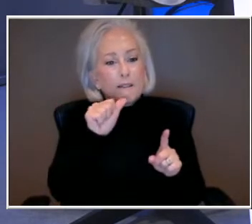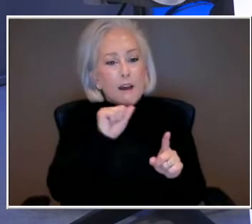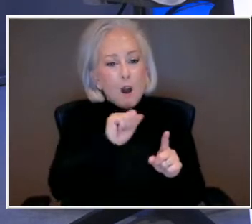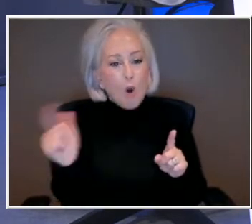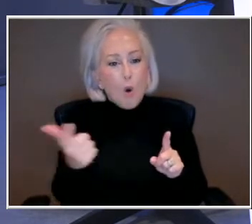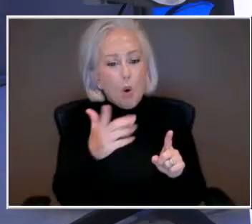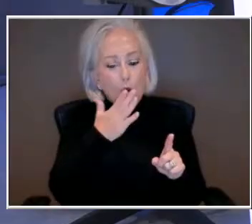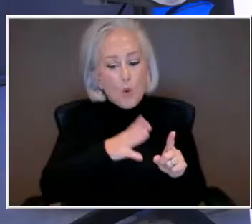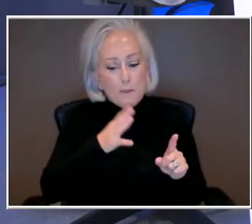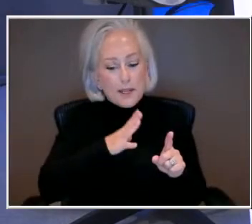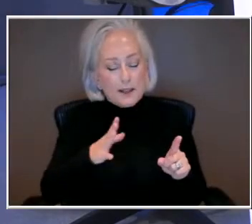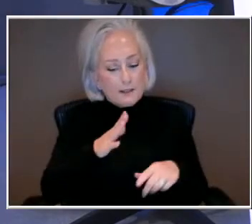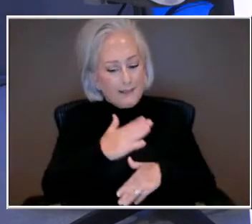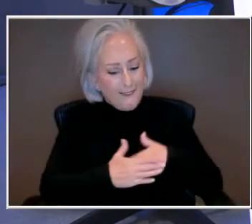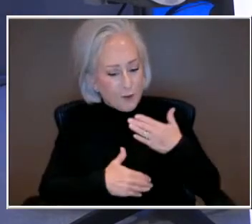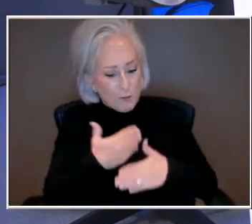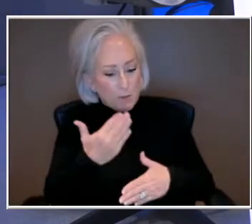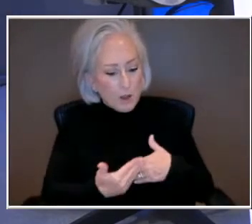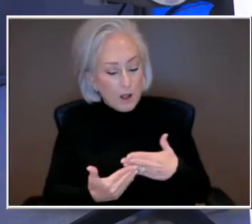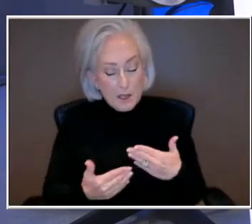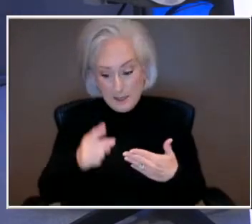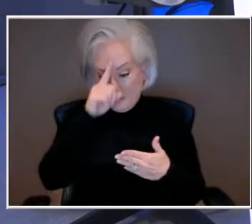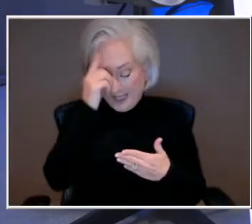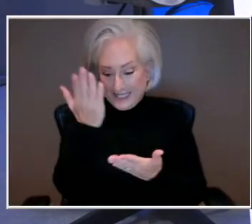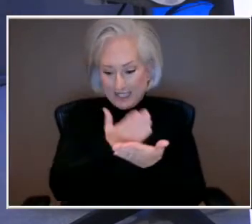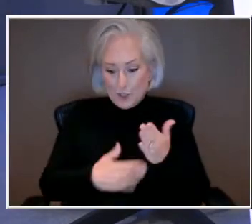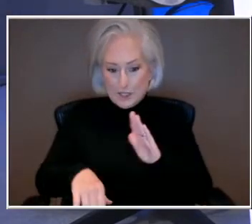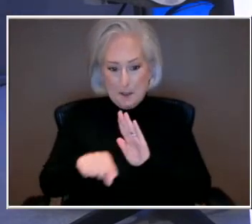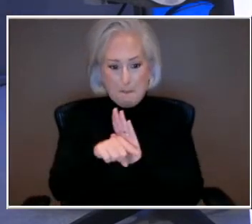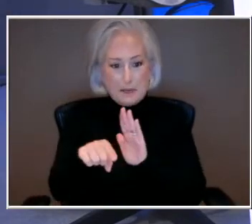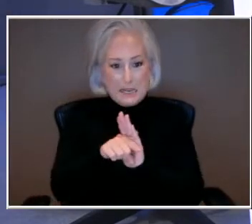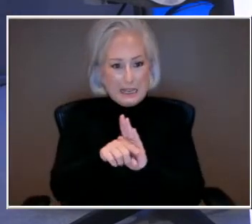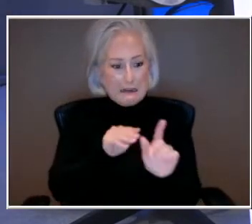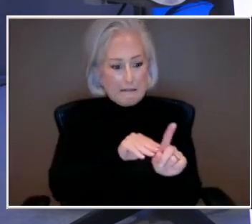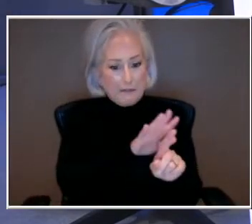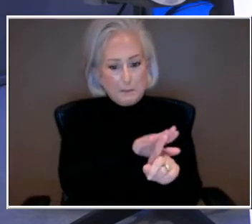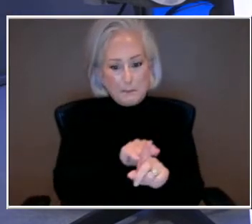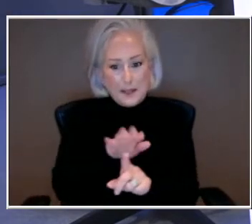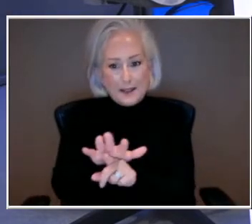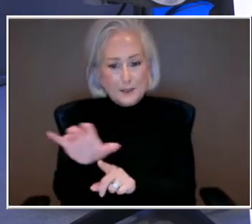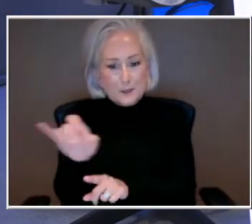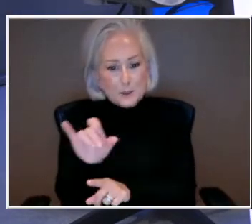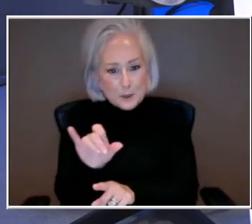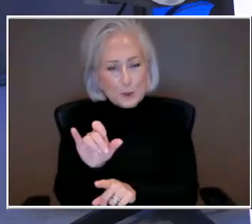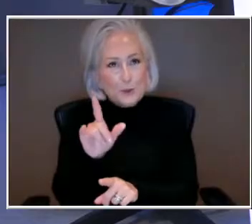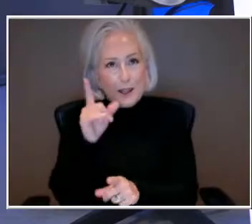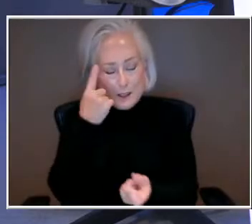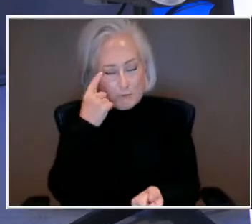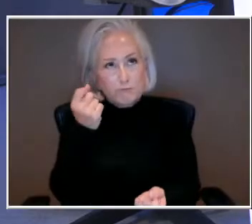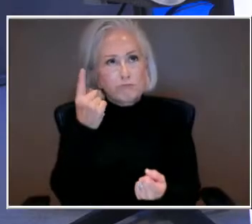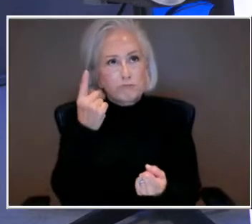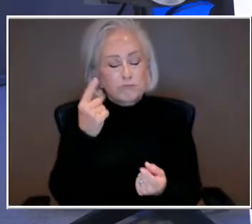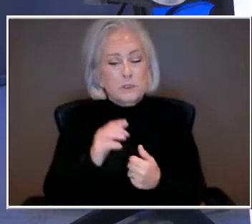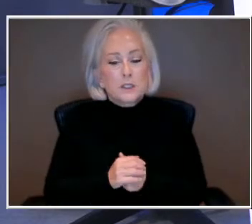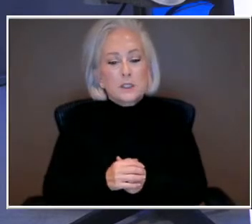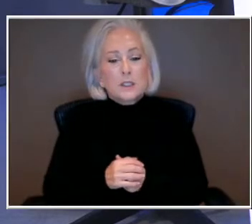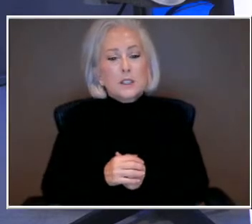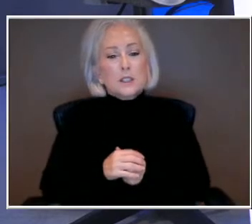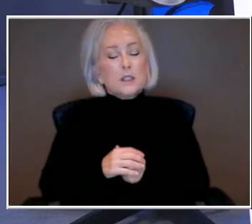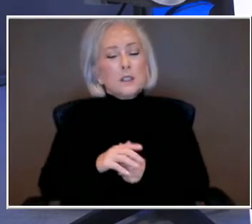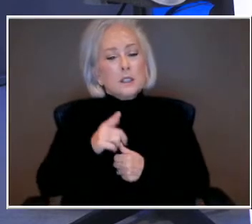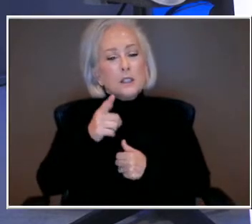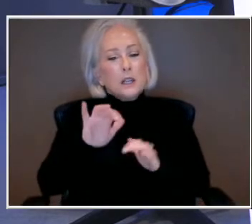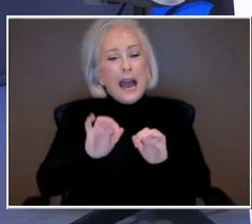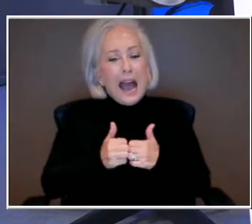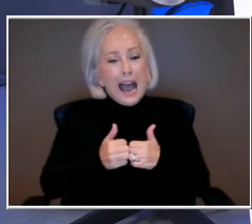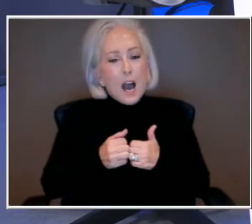some negative aspects just out and about, you know, that we connect to it. And so how might we get past